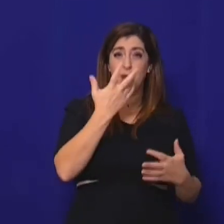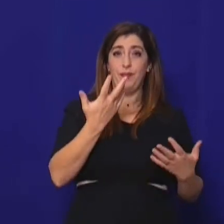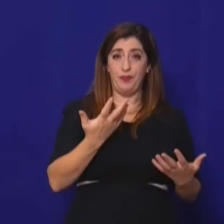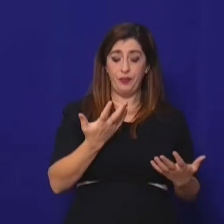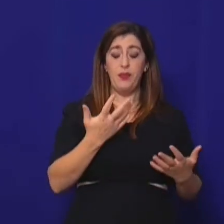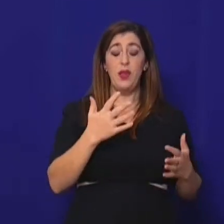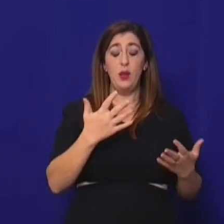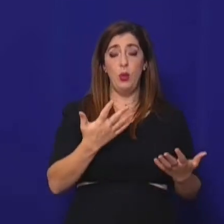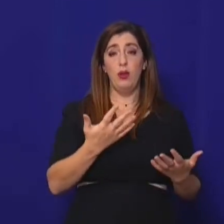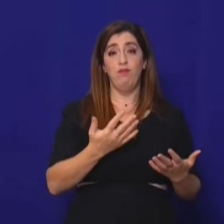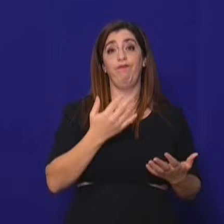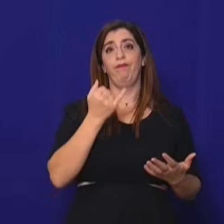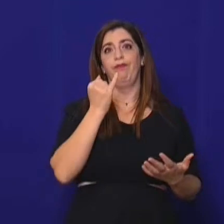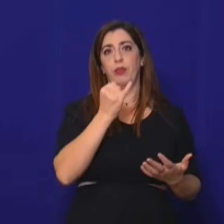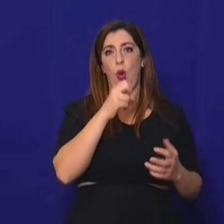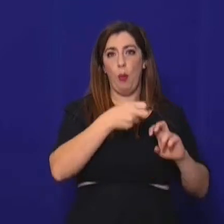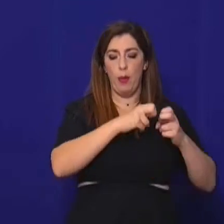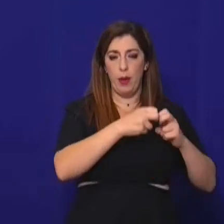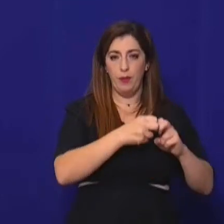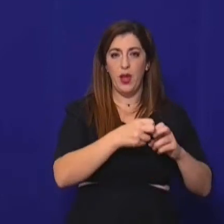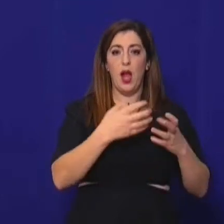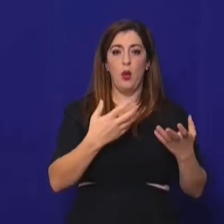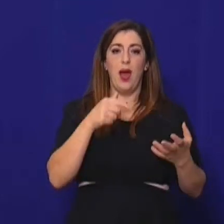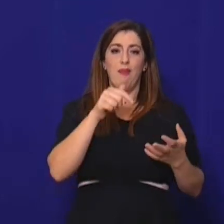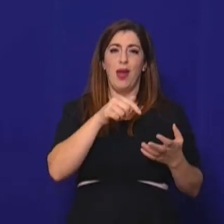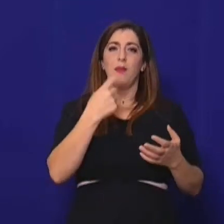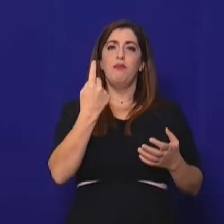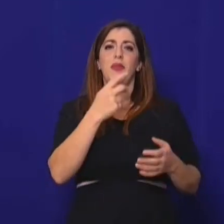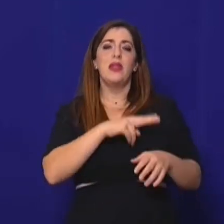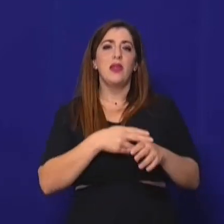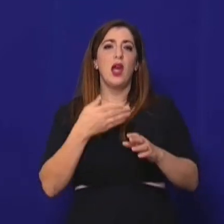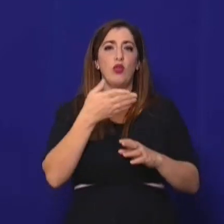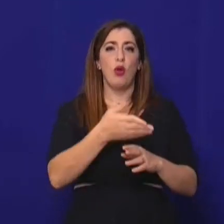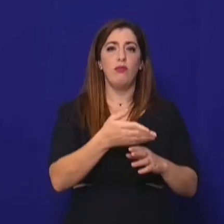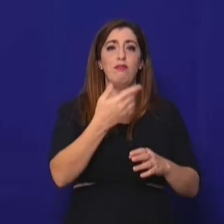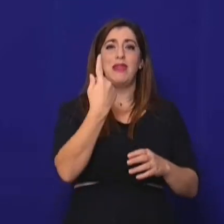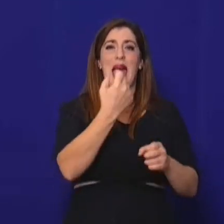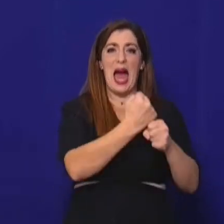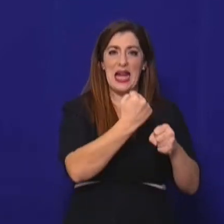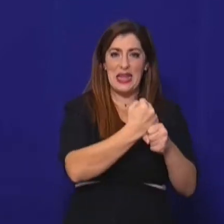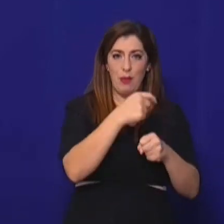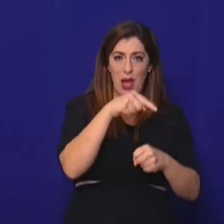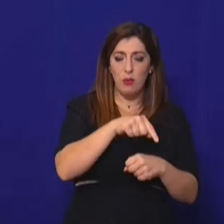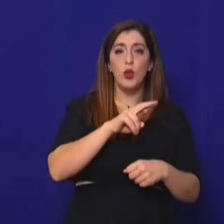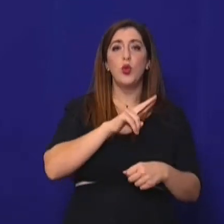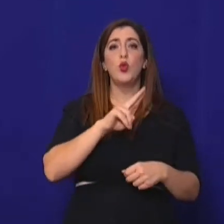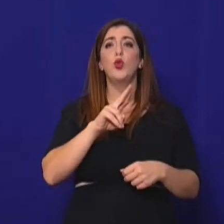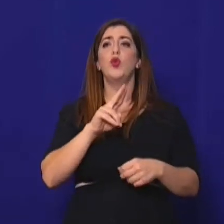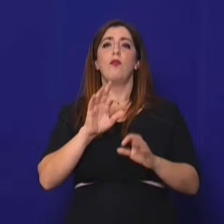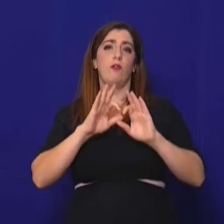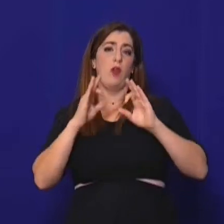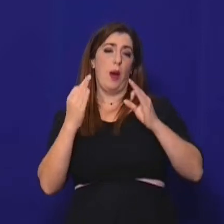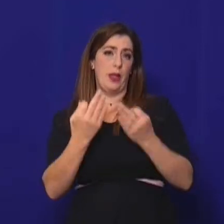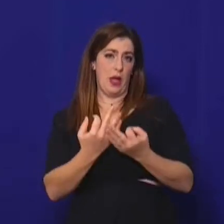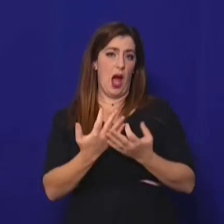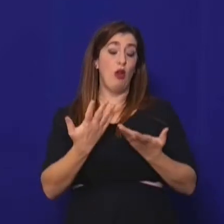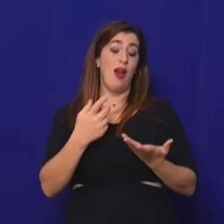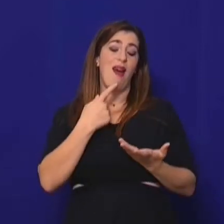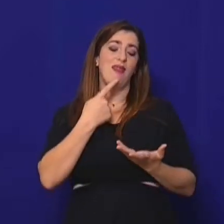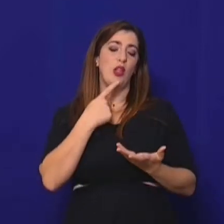jew mill-istaff jew inkella mir-relatives. U għalhekk mill-ewwel aħna konna tajna l-parir li jitwaqfu li